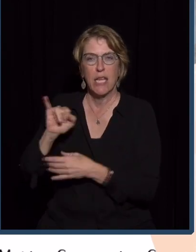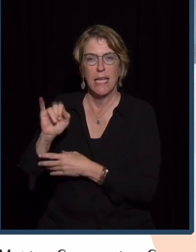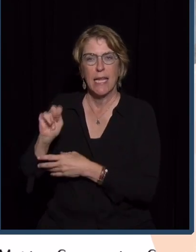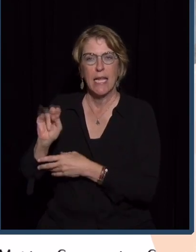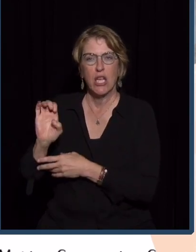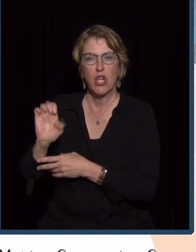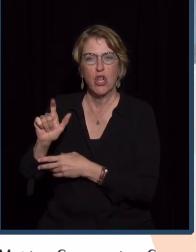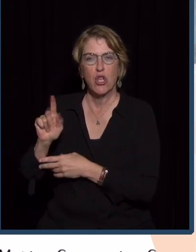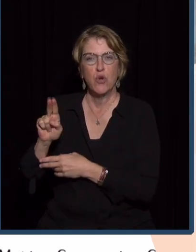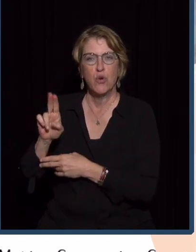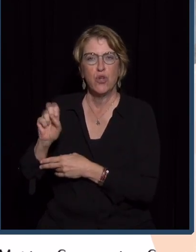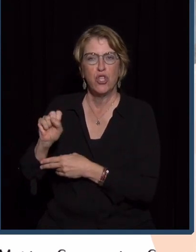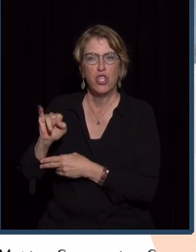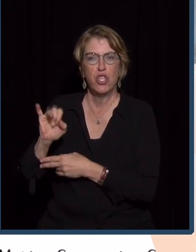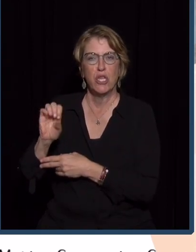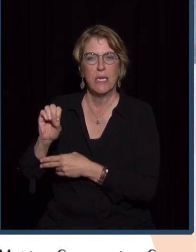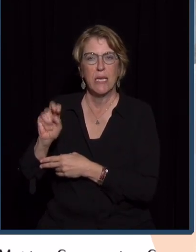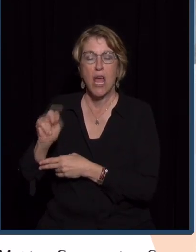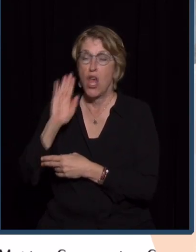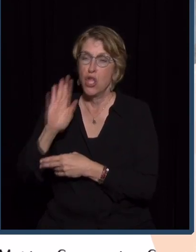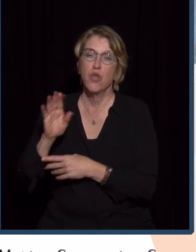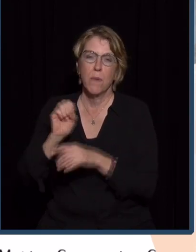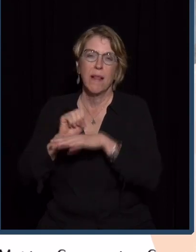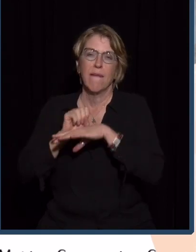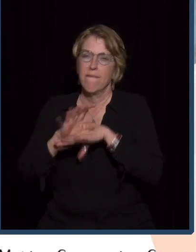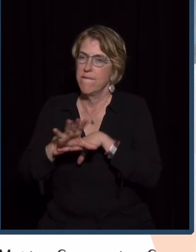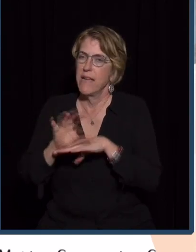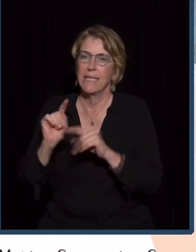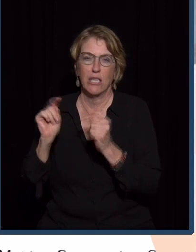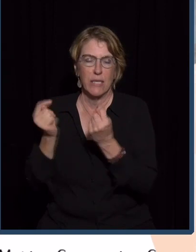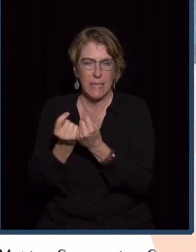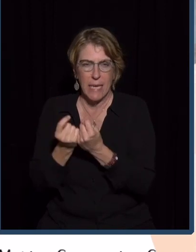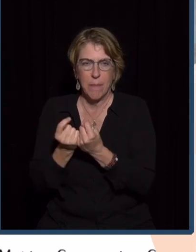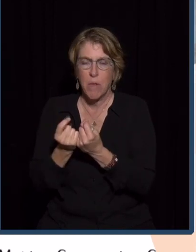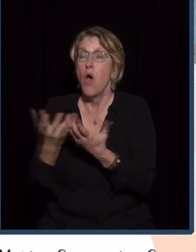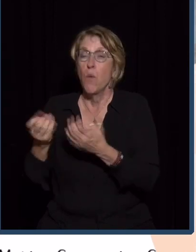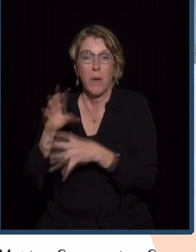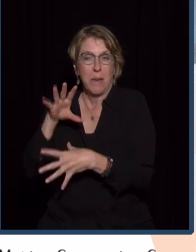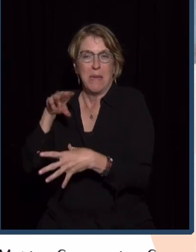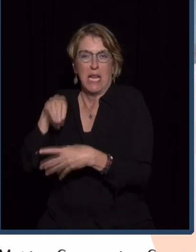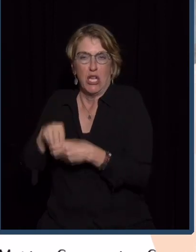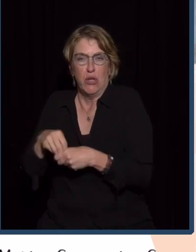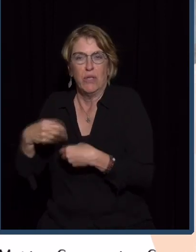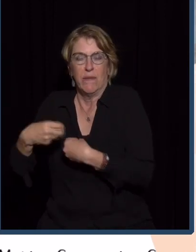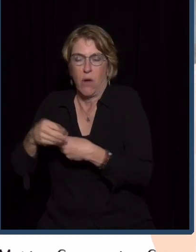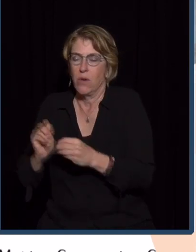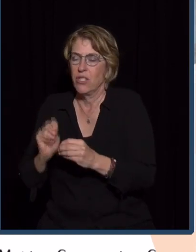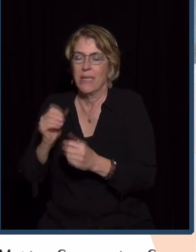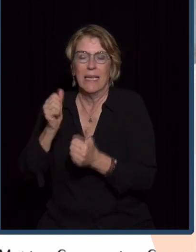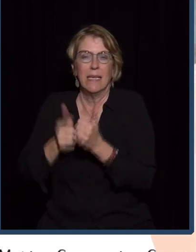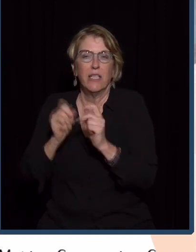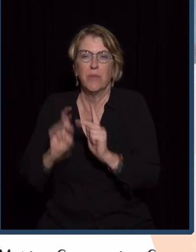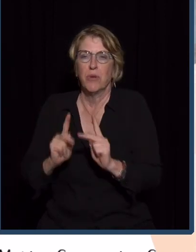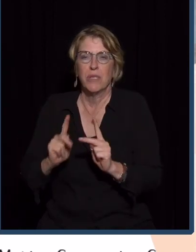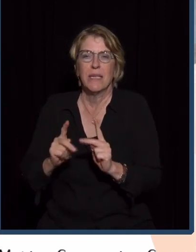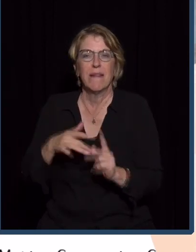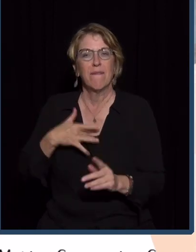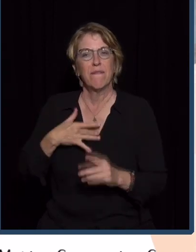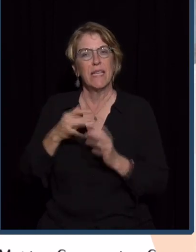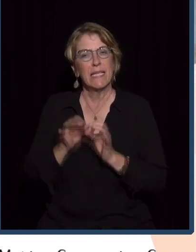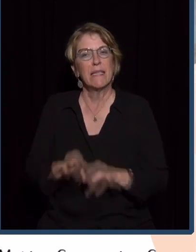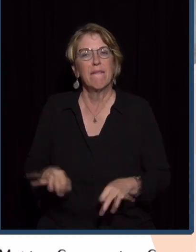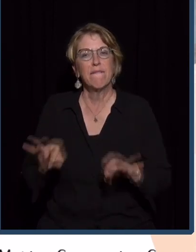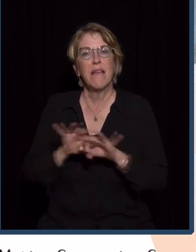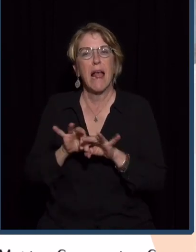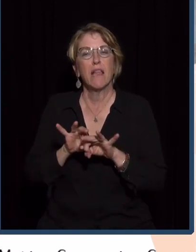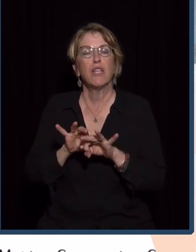healthcare team. Our aspiration to become an inclusive organization where each person feels valued and respected is not new, but